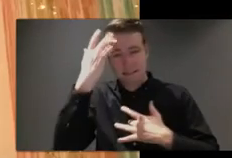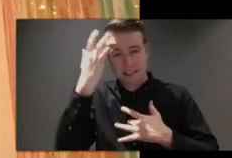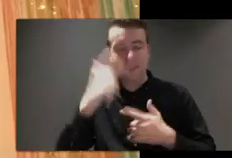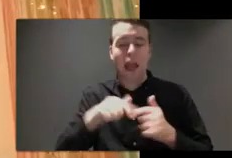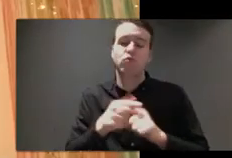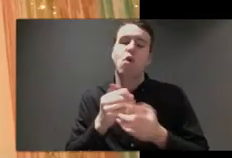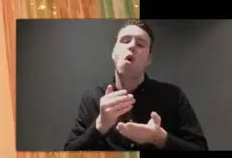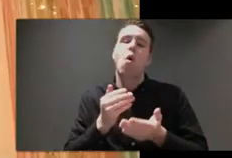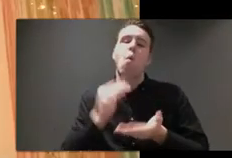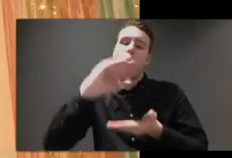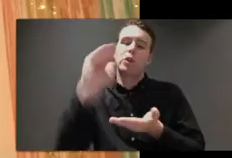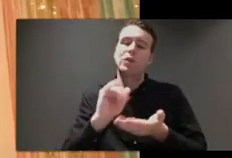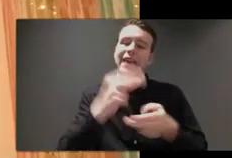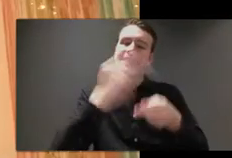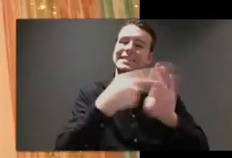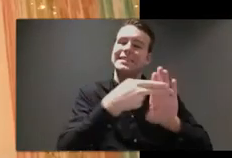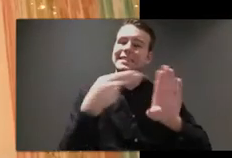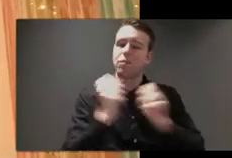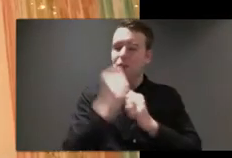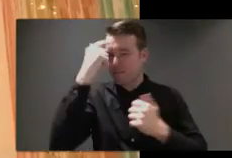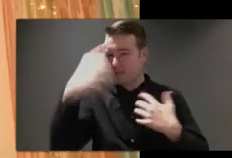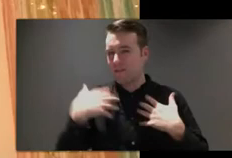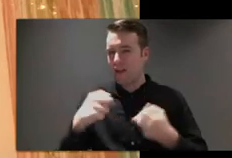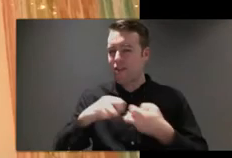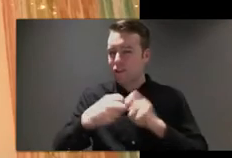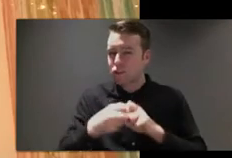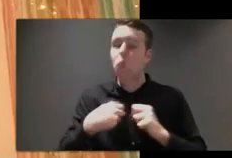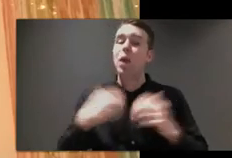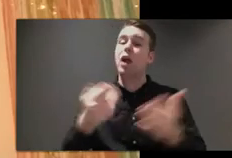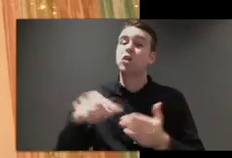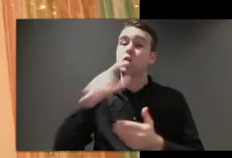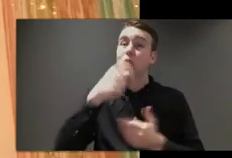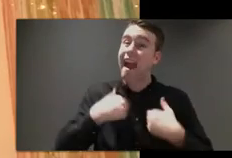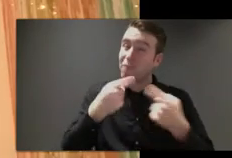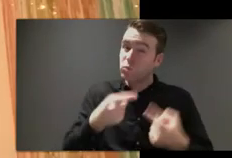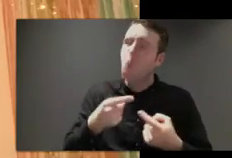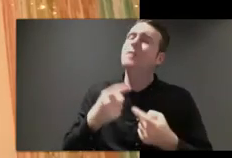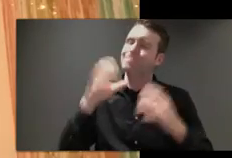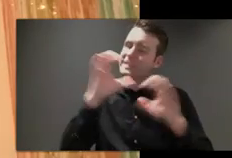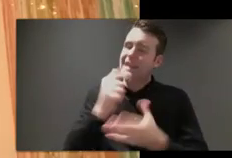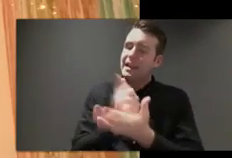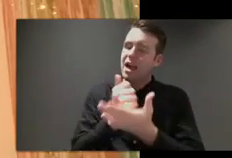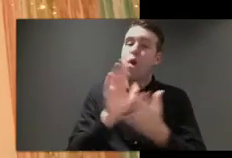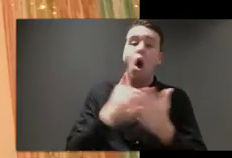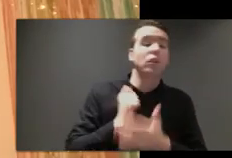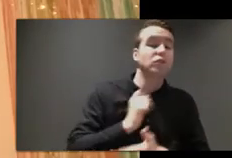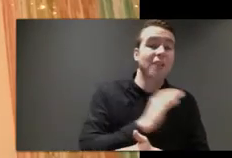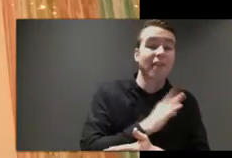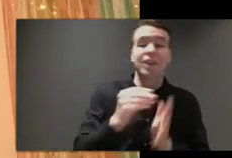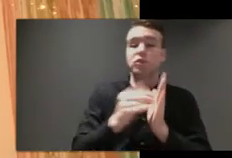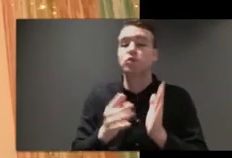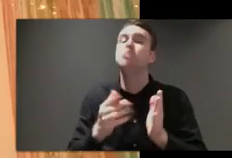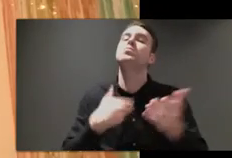the stigma associated with mental illness and encourage those struggling to seek help. All students and staff were invited to